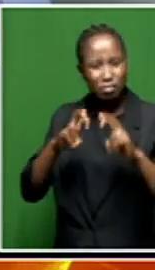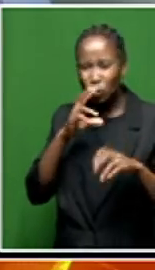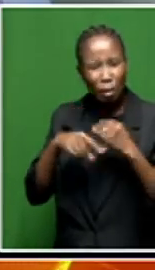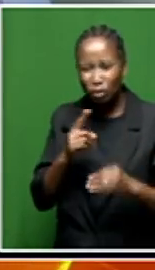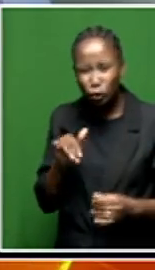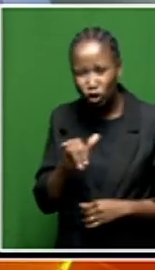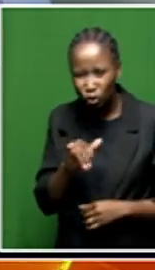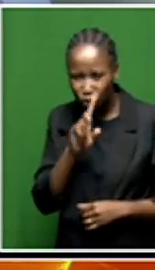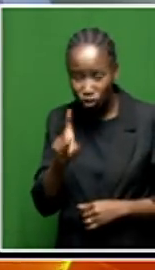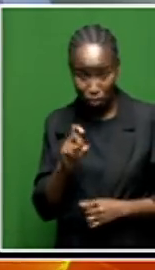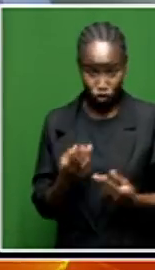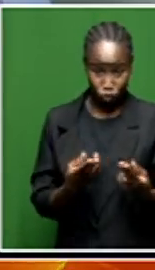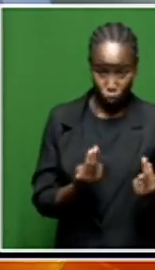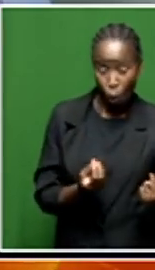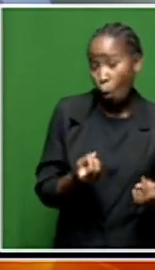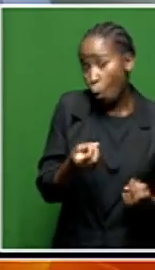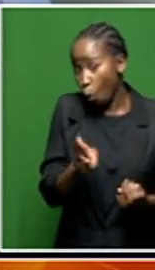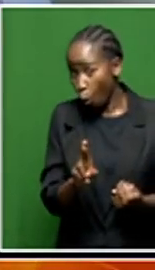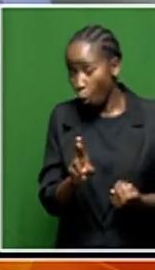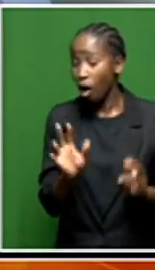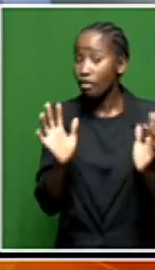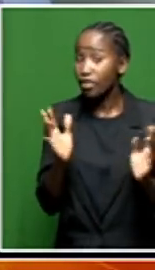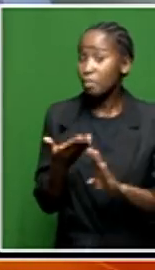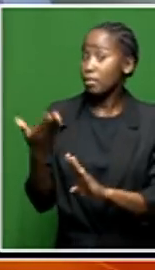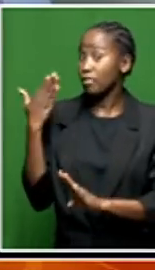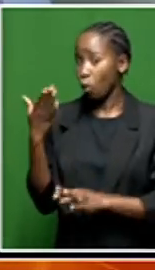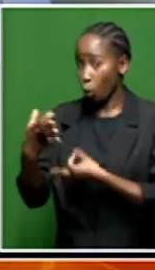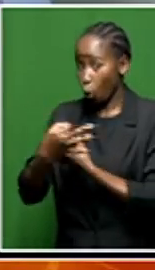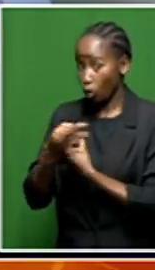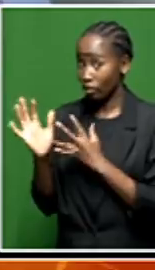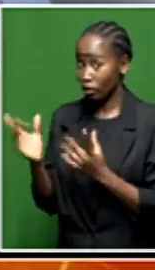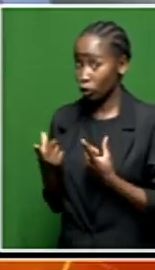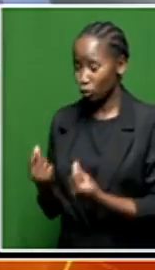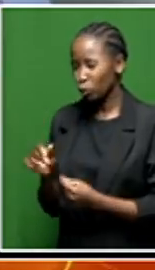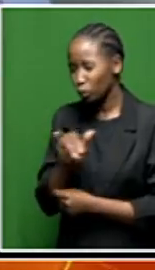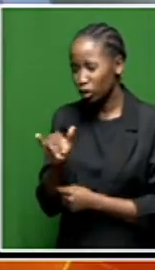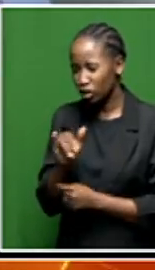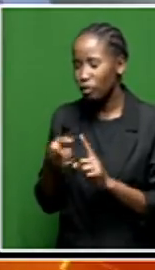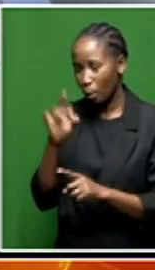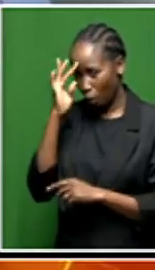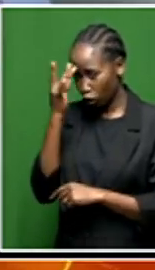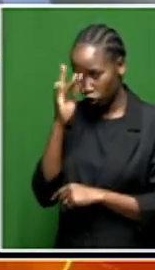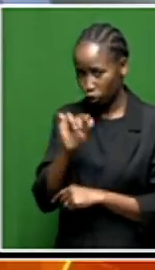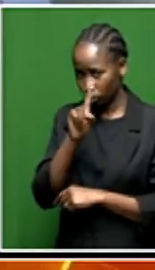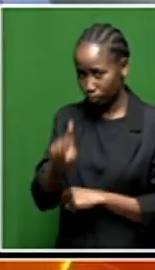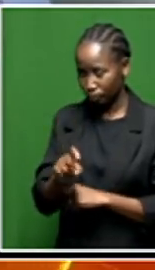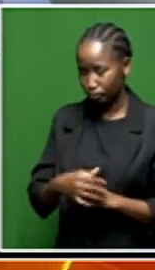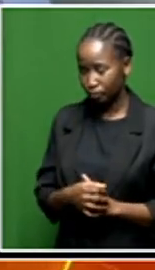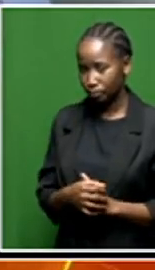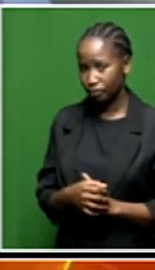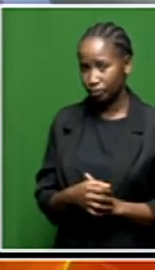new investigation, or is it the one that the Hawk says it had completed in March already?